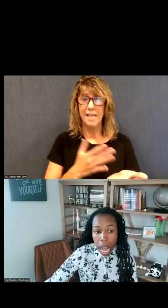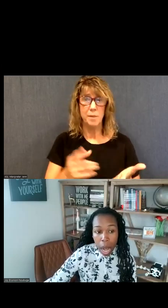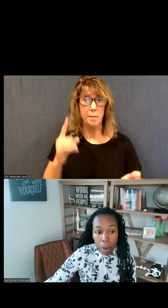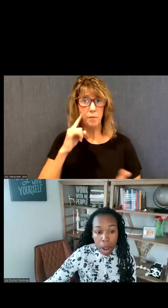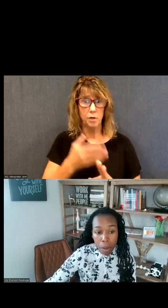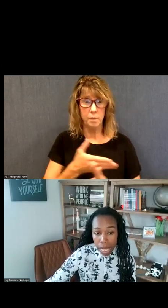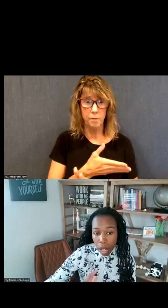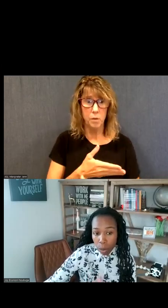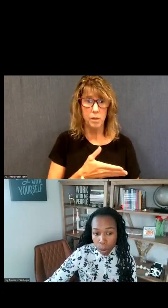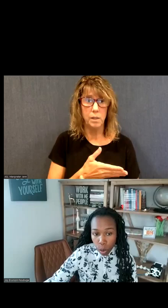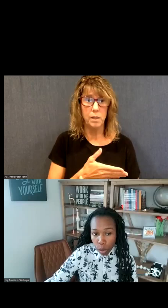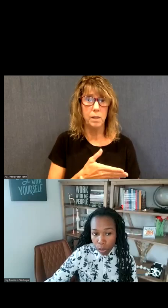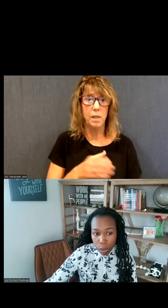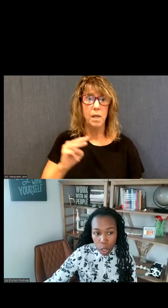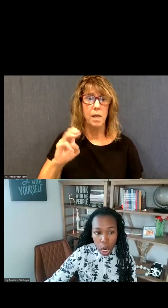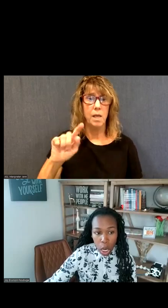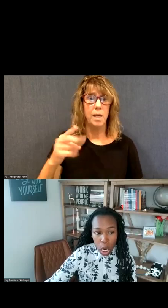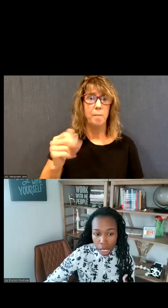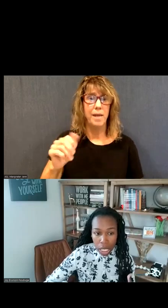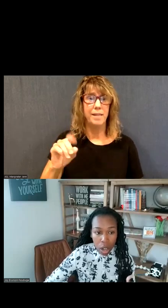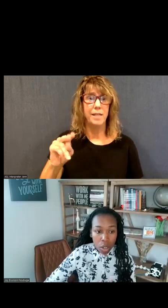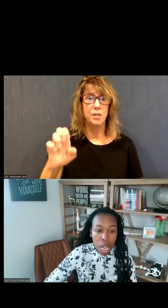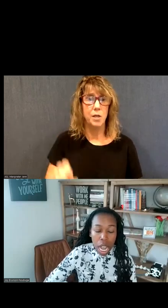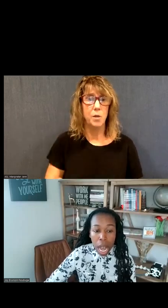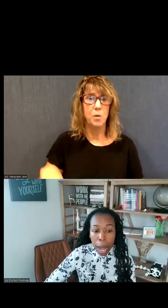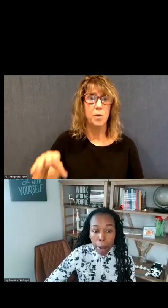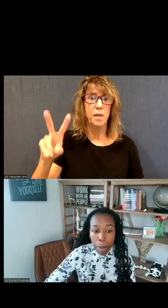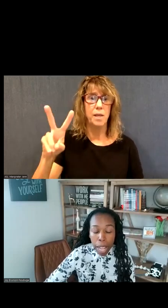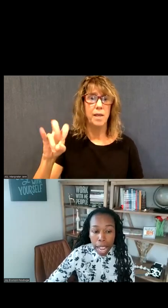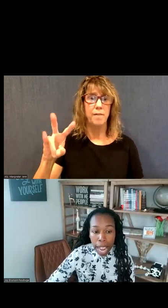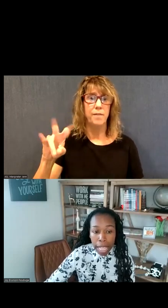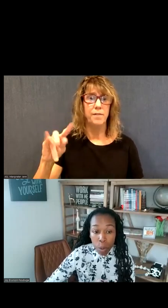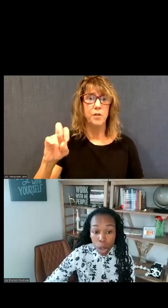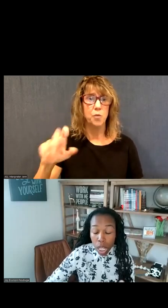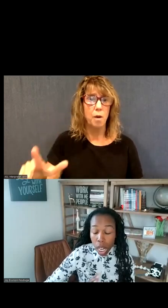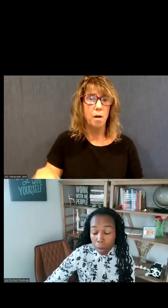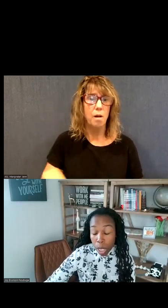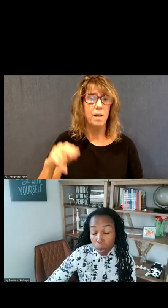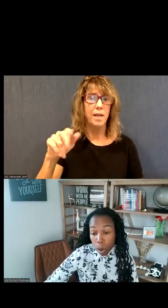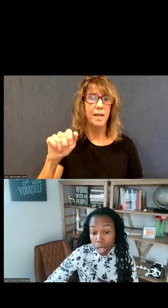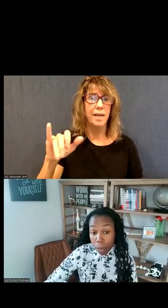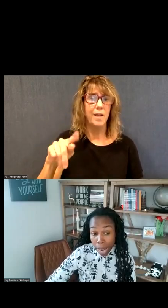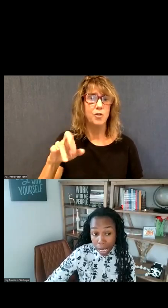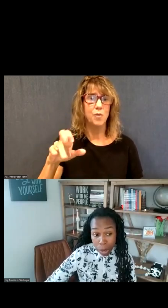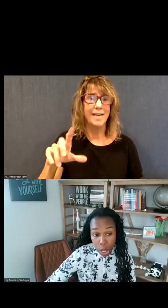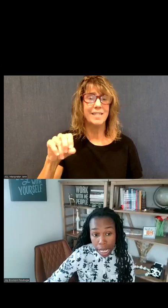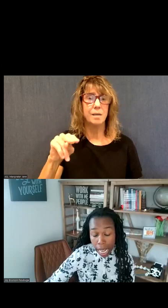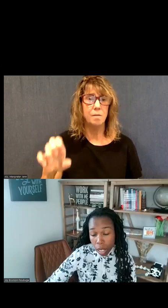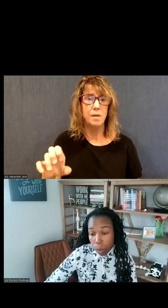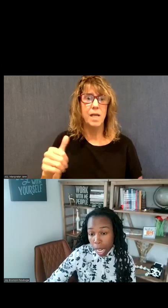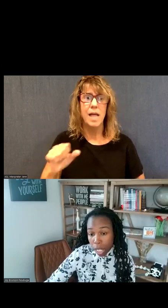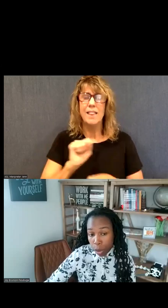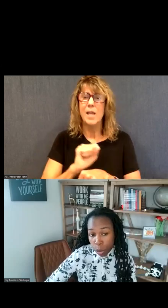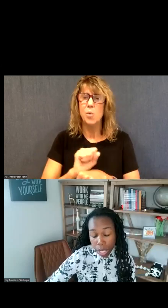before are methadone, buprenorphine, vivitrol, naltrexone. They work to support the brain